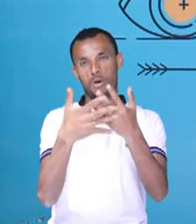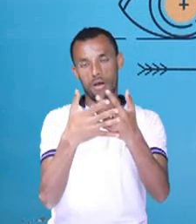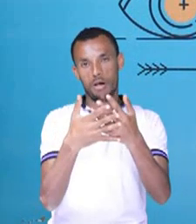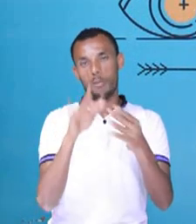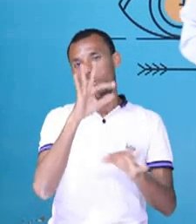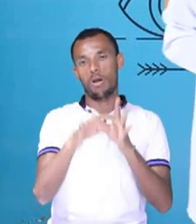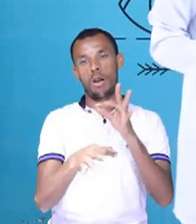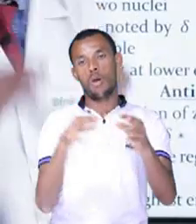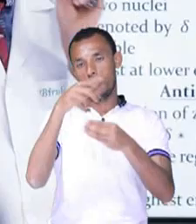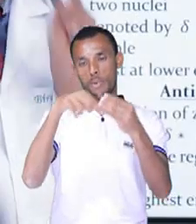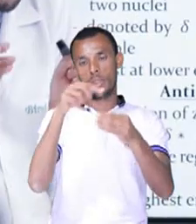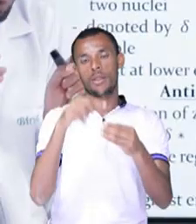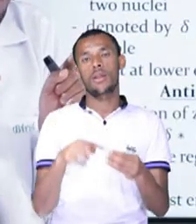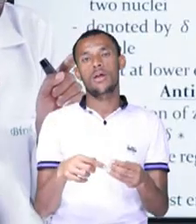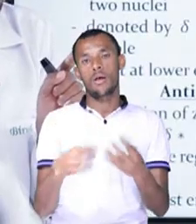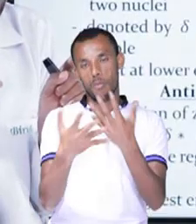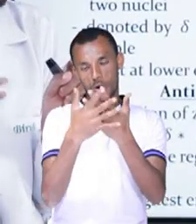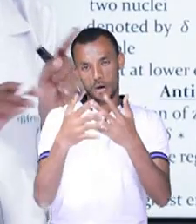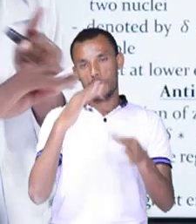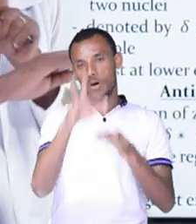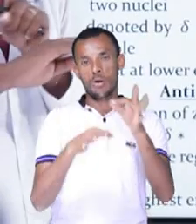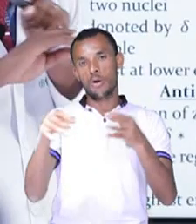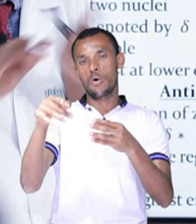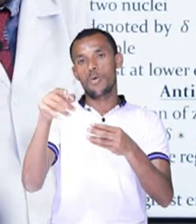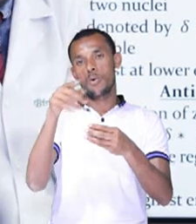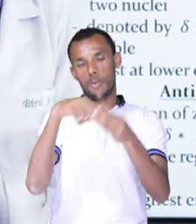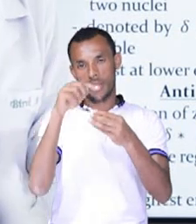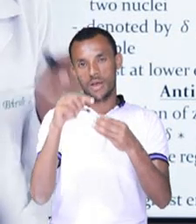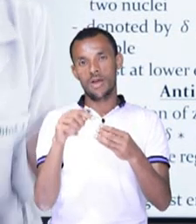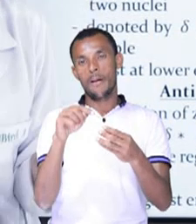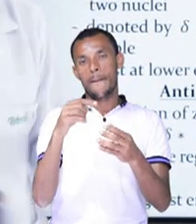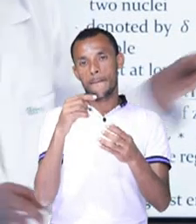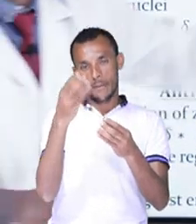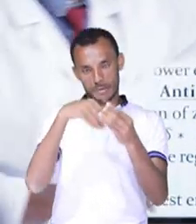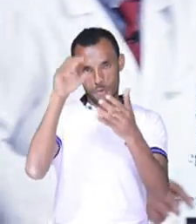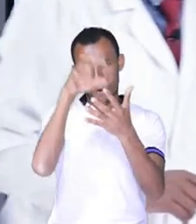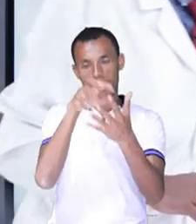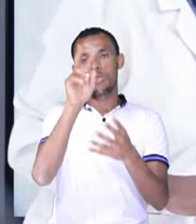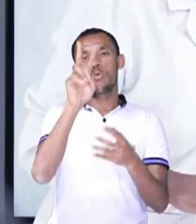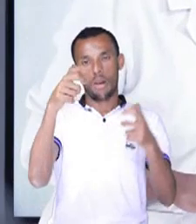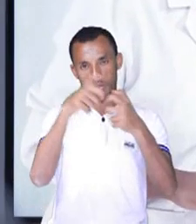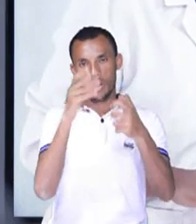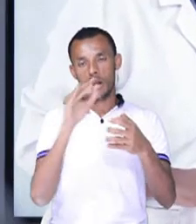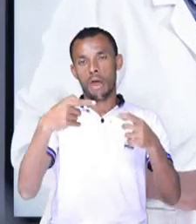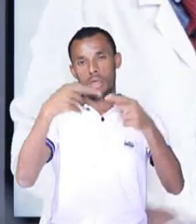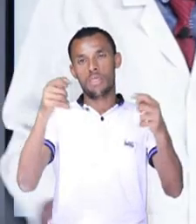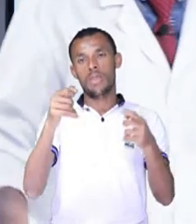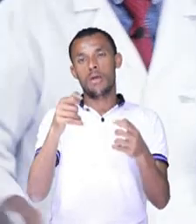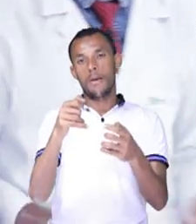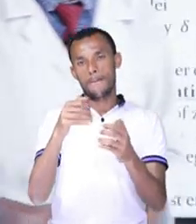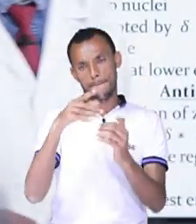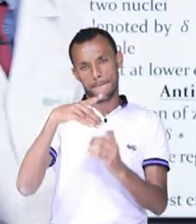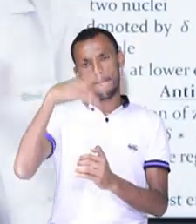orbital, this one. Bonding molecular orbital maximum contains 2 electrons. Again, anti-bonding molecular orbital maximum contains